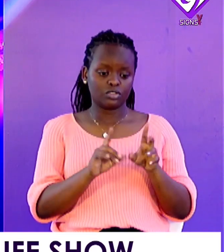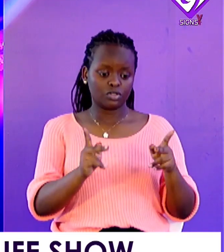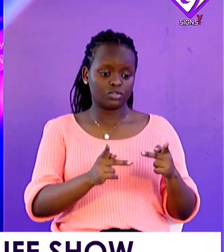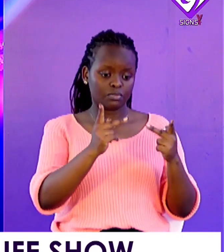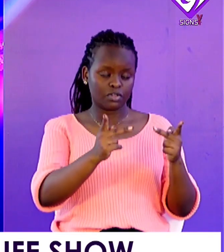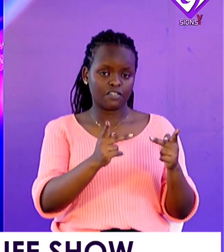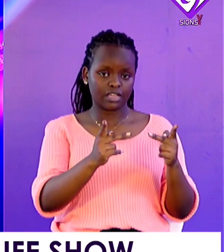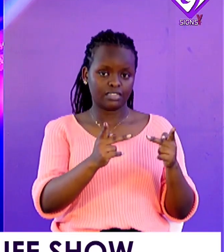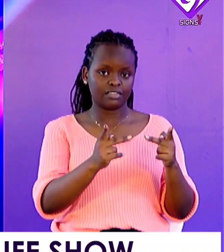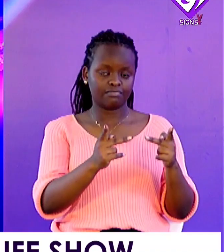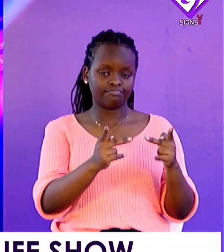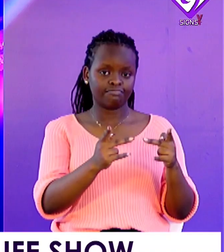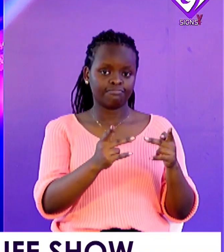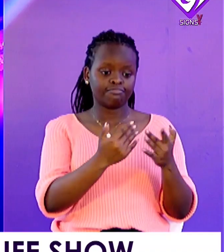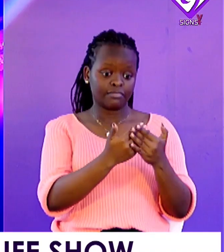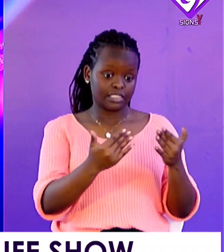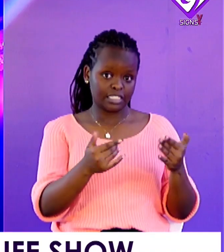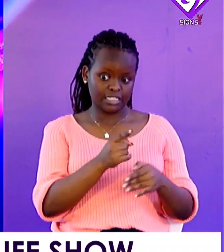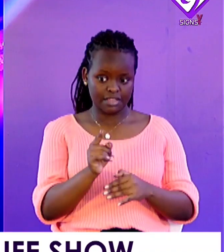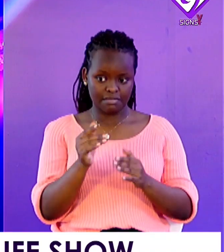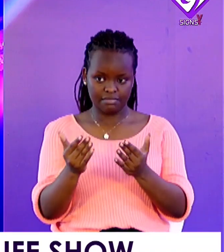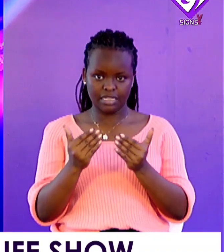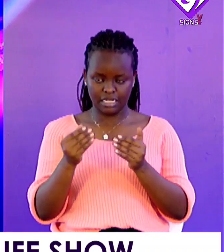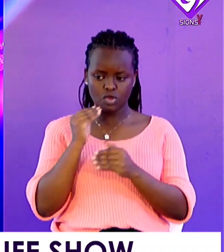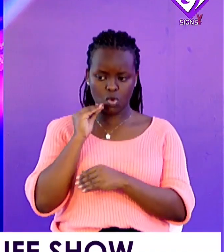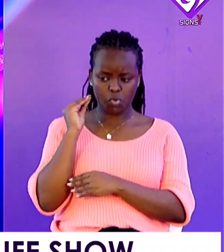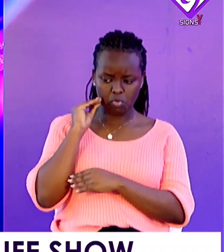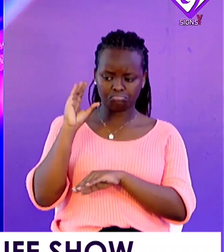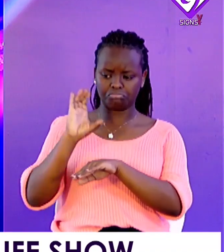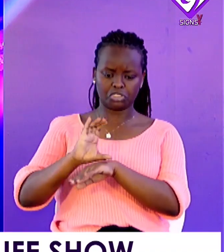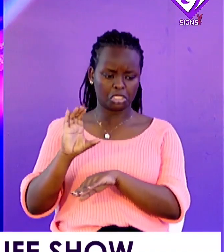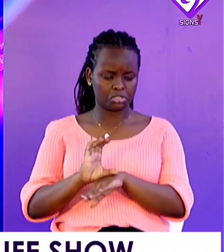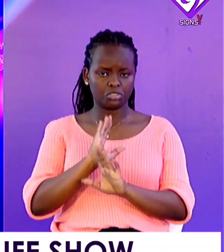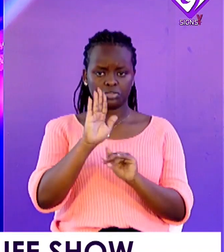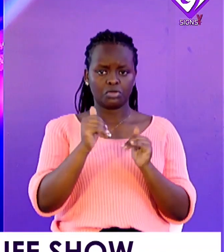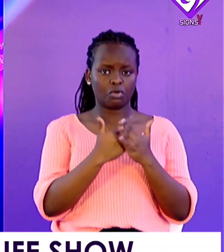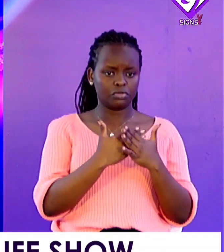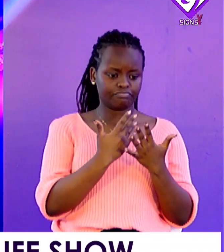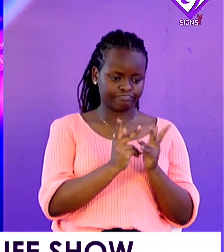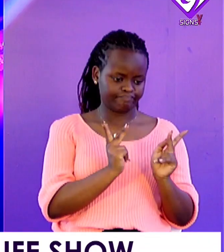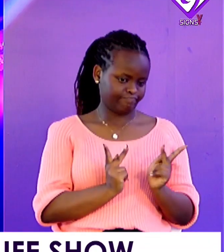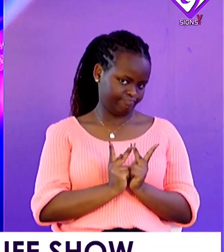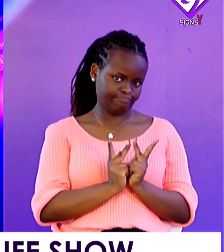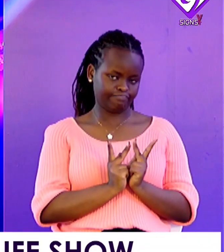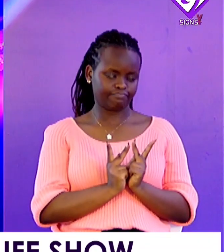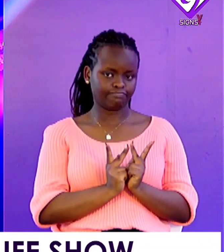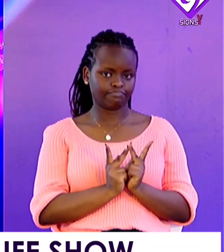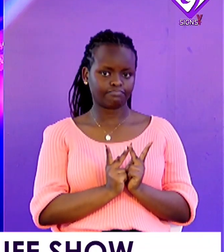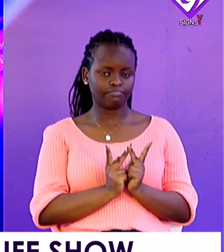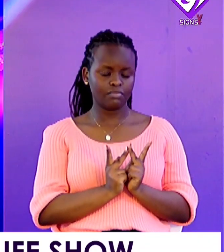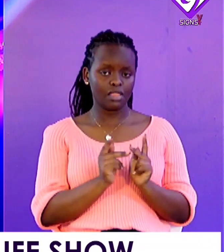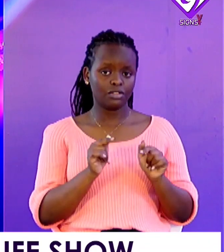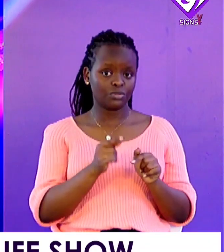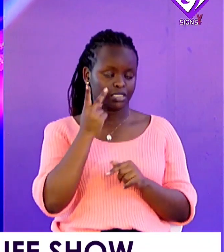provide facilities at home, in the churches, and also in the media. Today